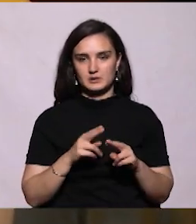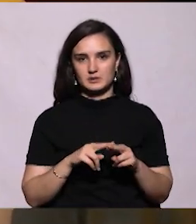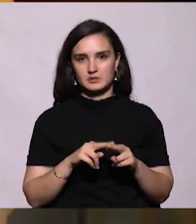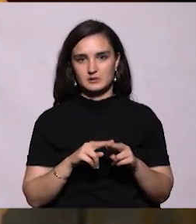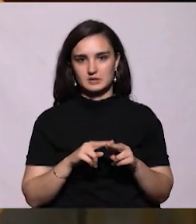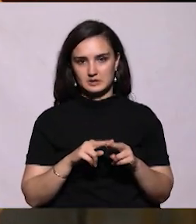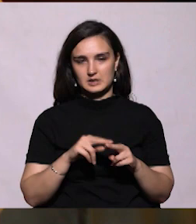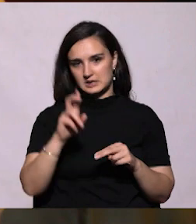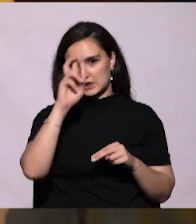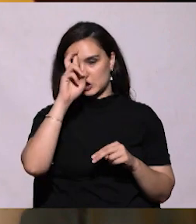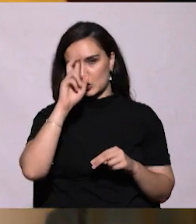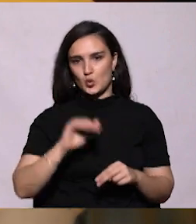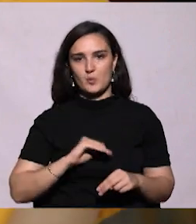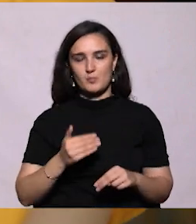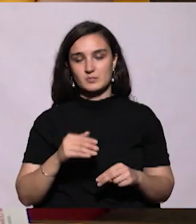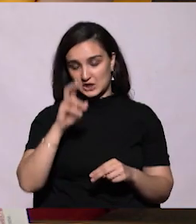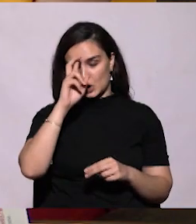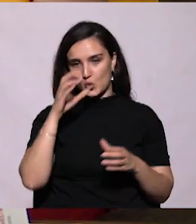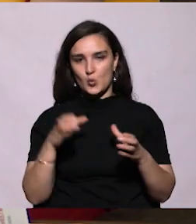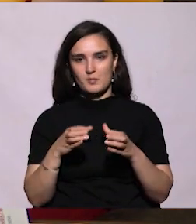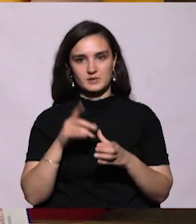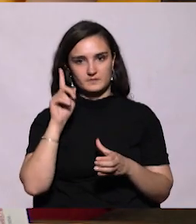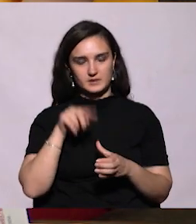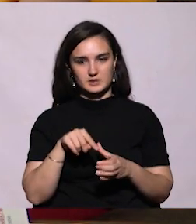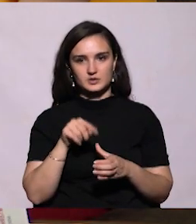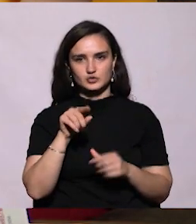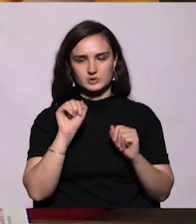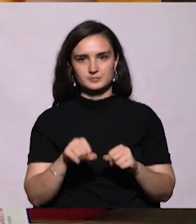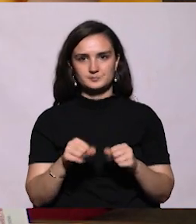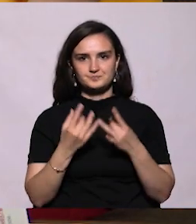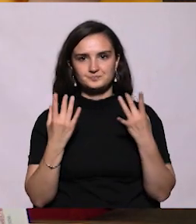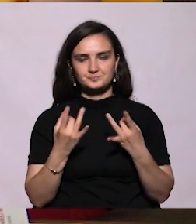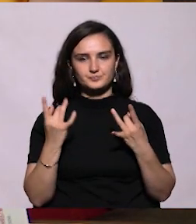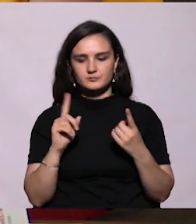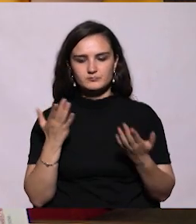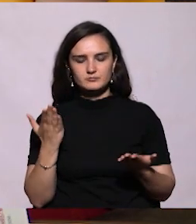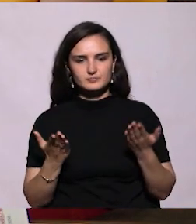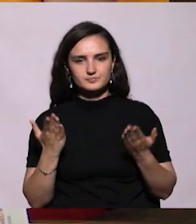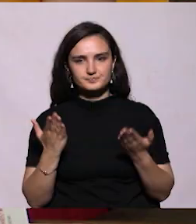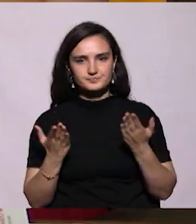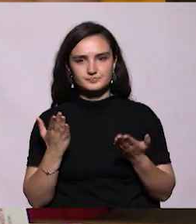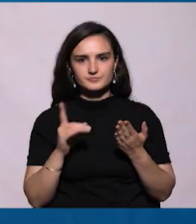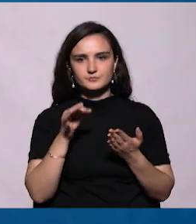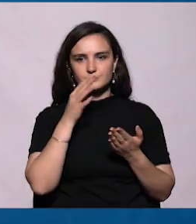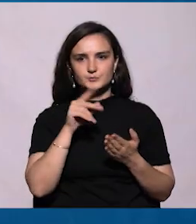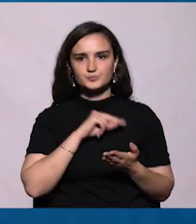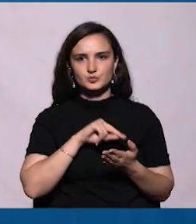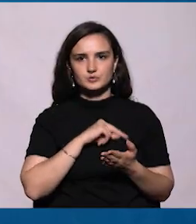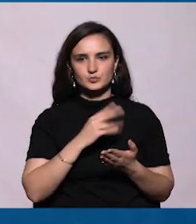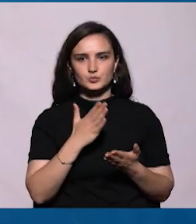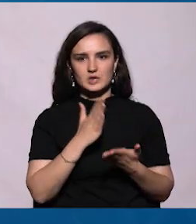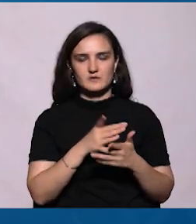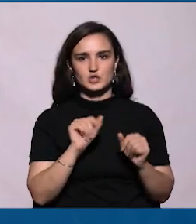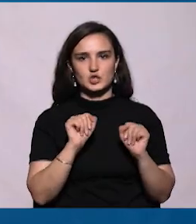about public companies. Mr. Carter, can you please tell us in which of these companies would you like to work if you had